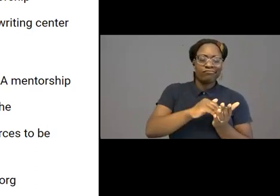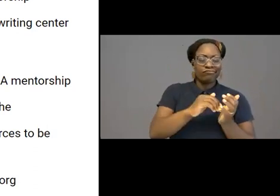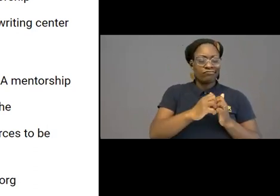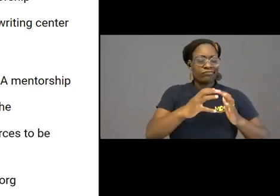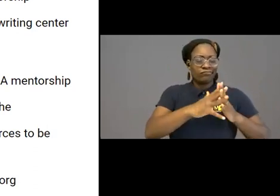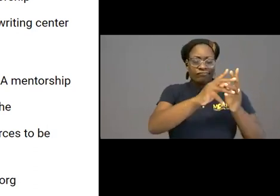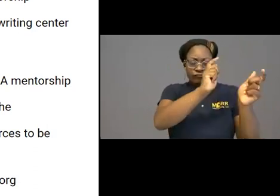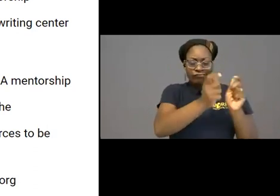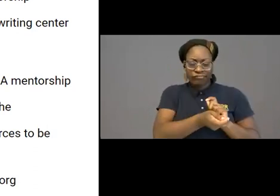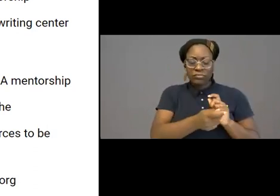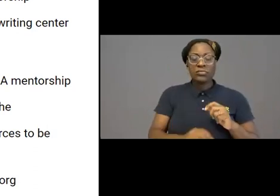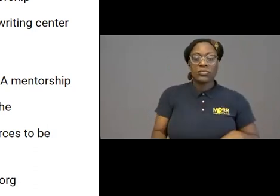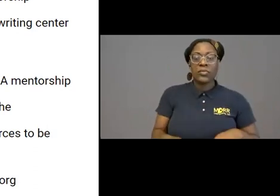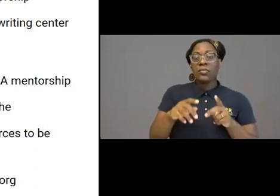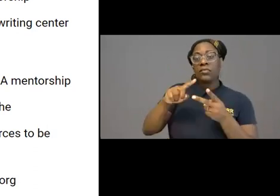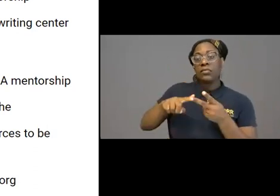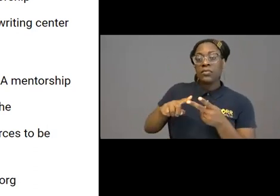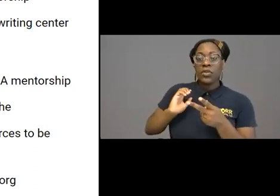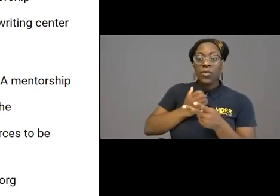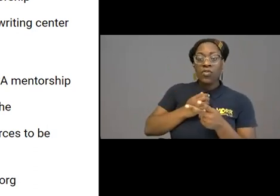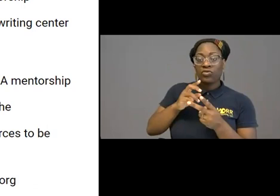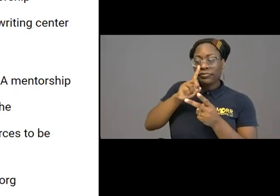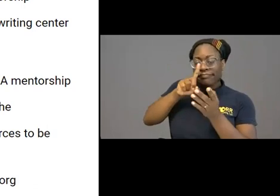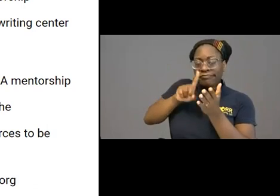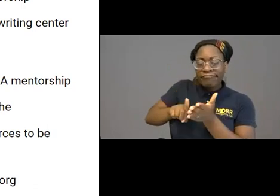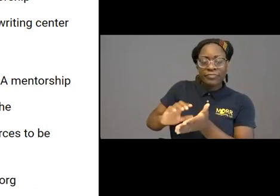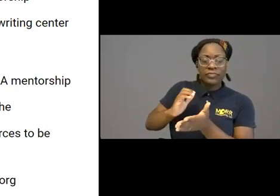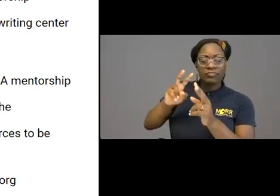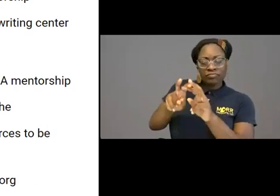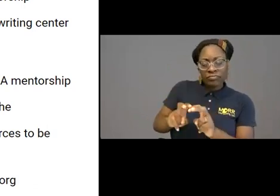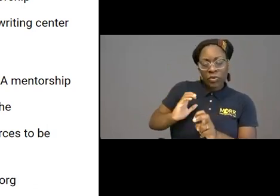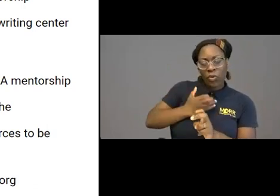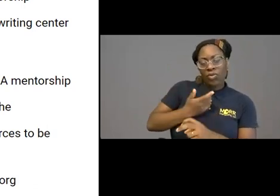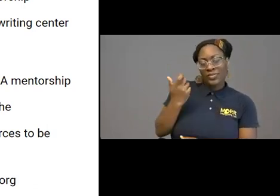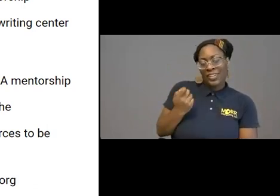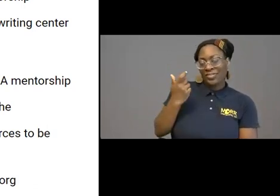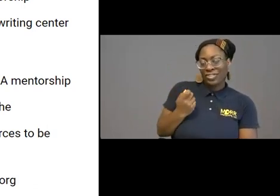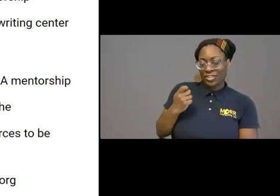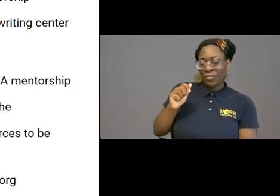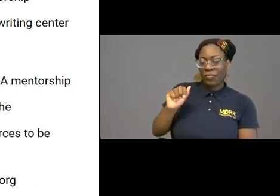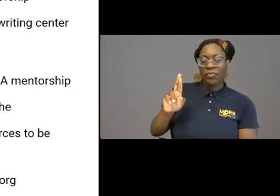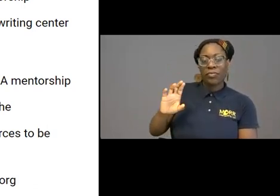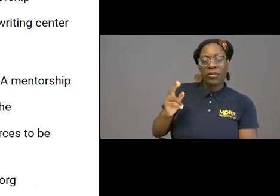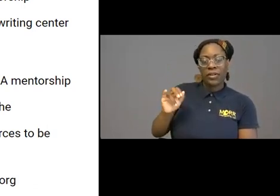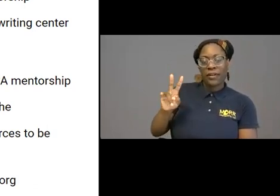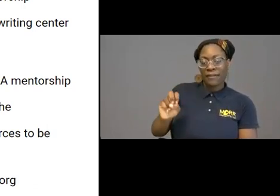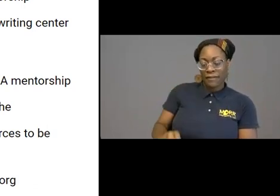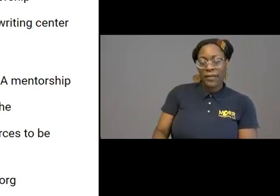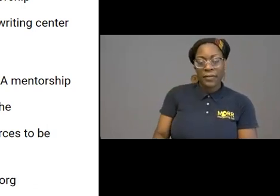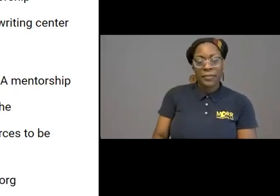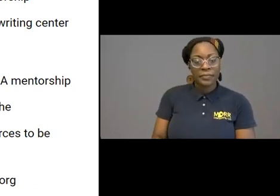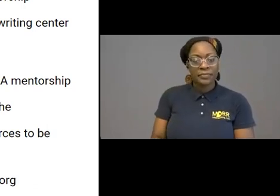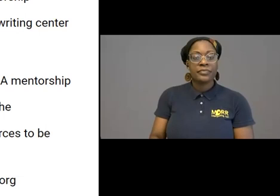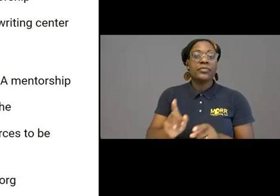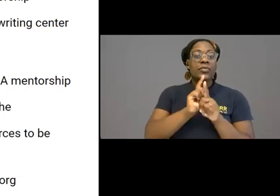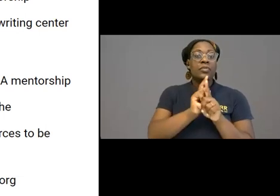committee explored non-hierarchical forms of mentoring, ultimately deciding to develop a group mentoring program that will begin in January